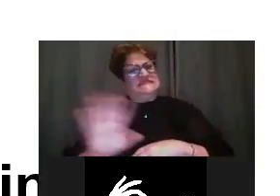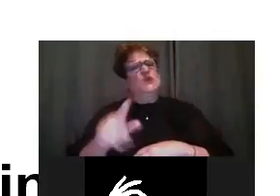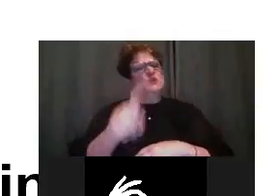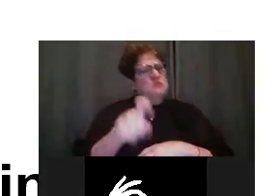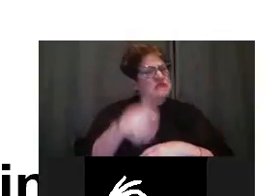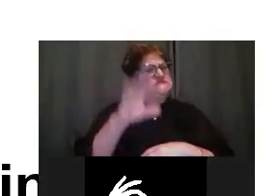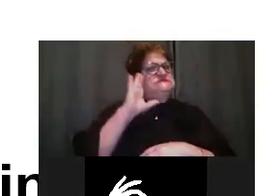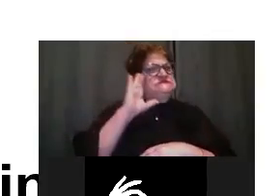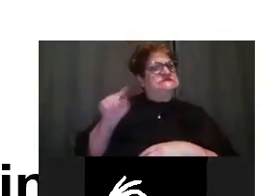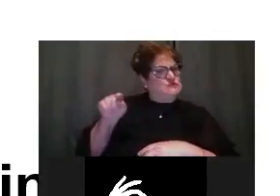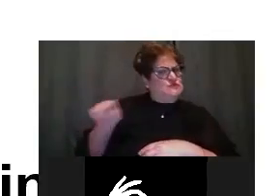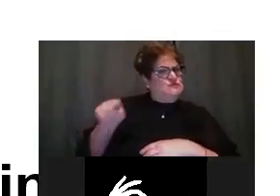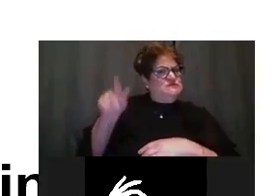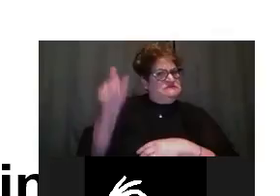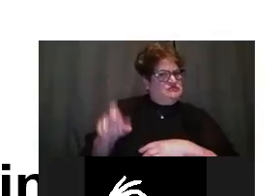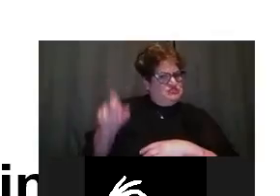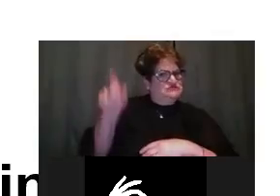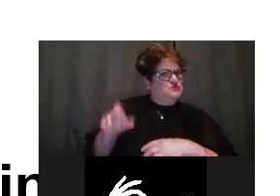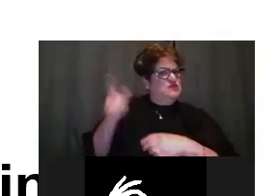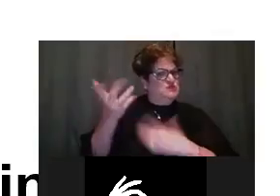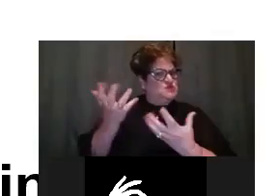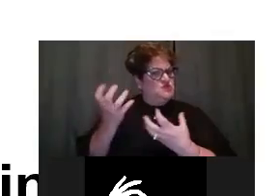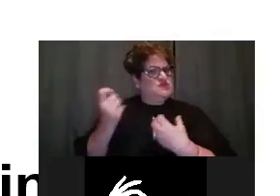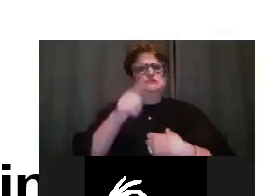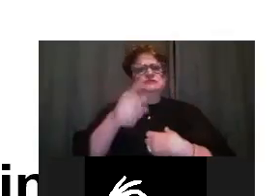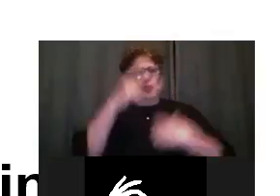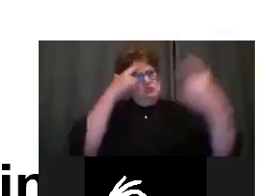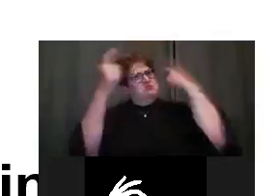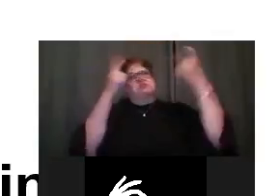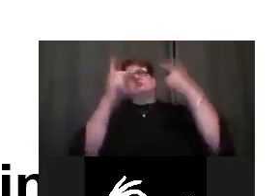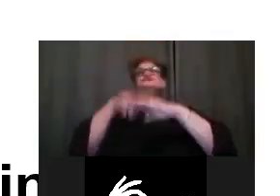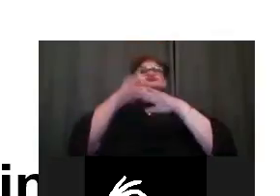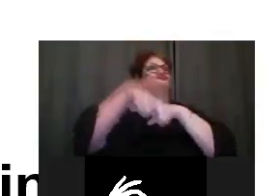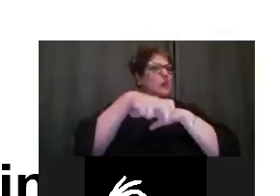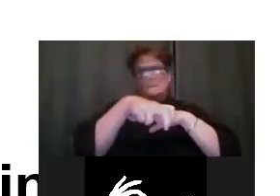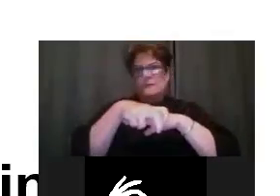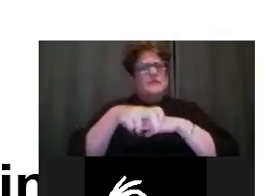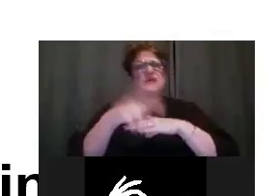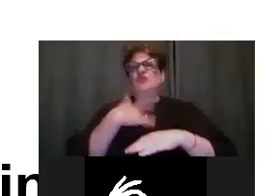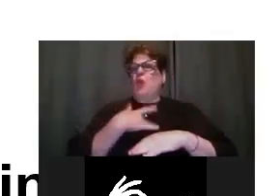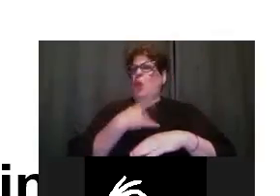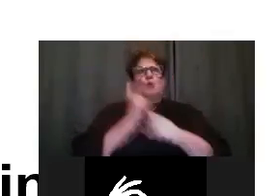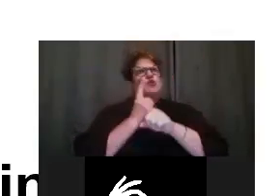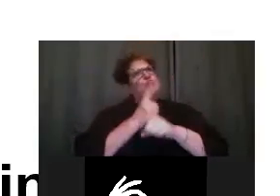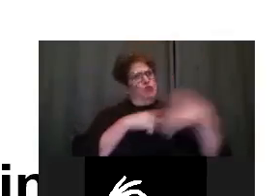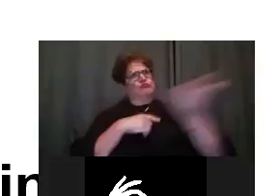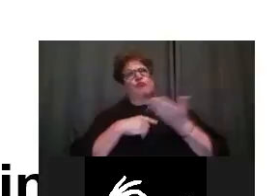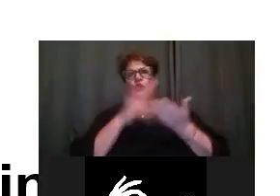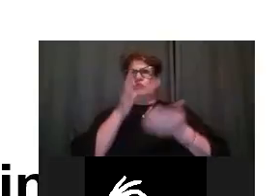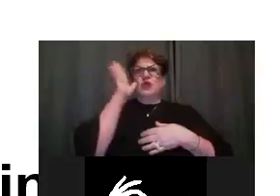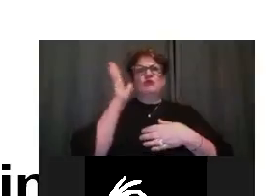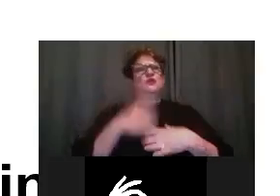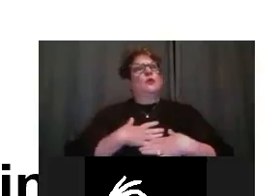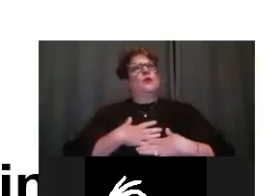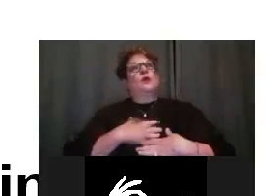was requesting and not putting my own feelings of what was appropriate. And I'm so glad that I had